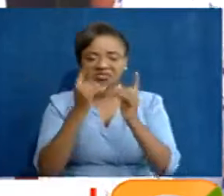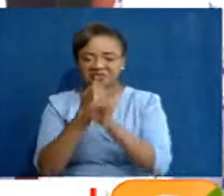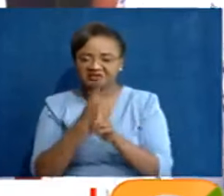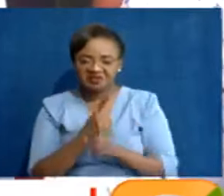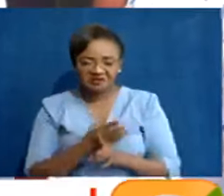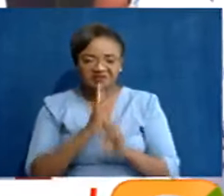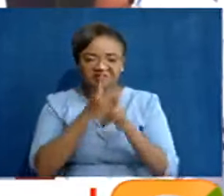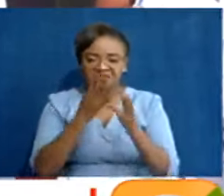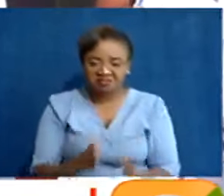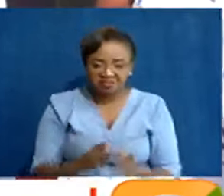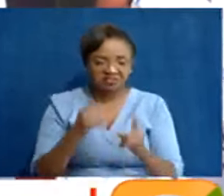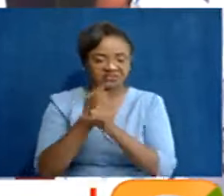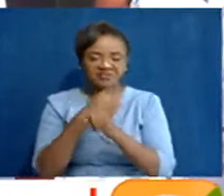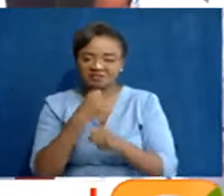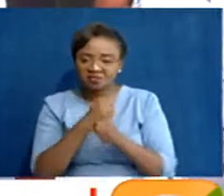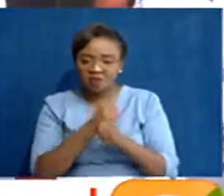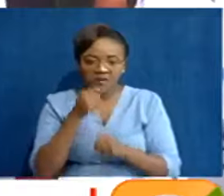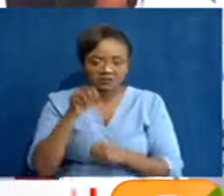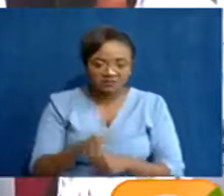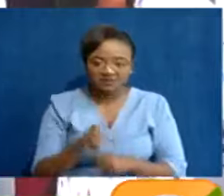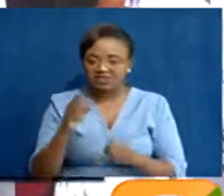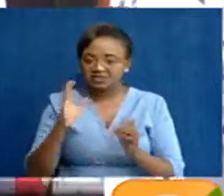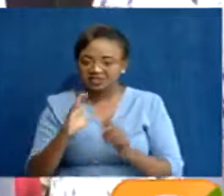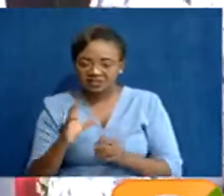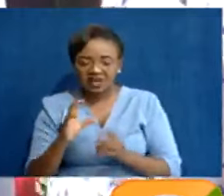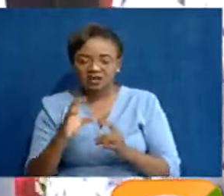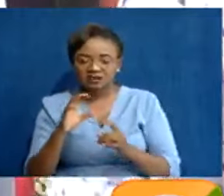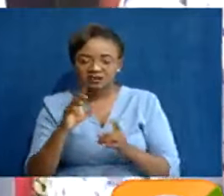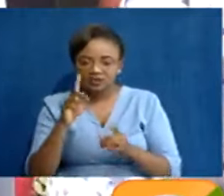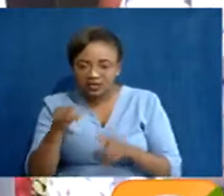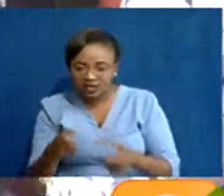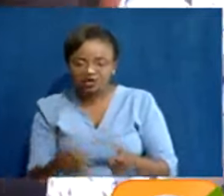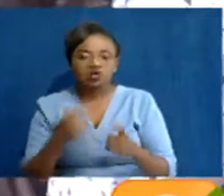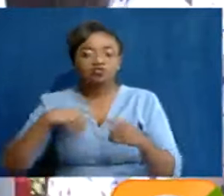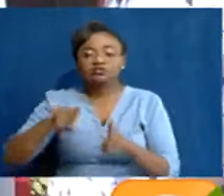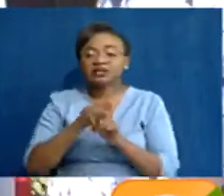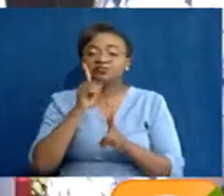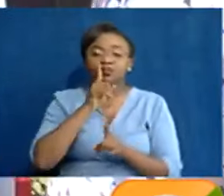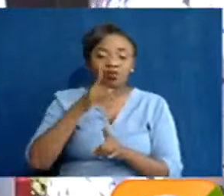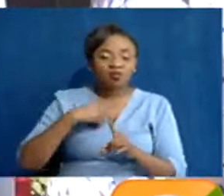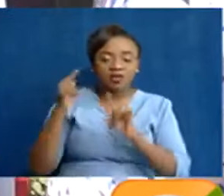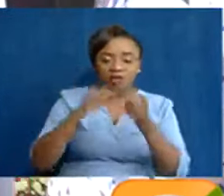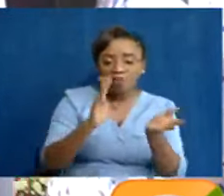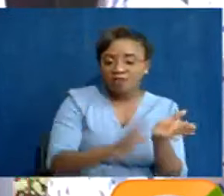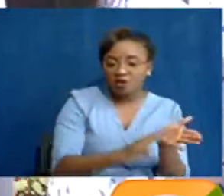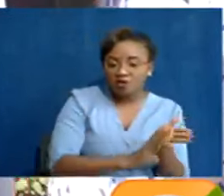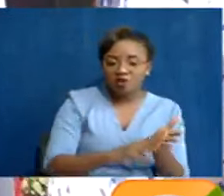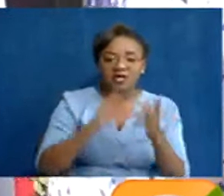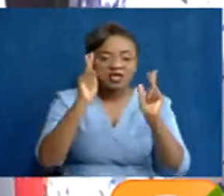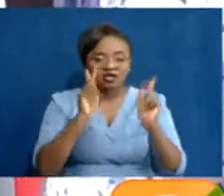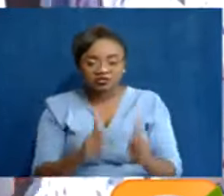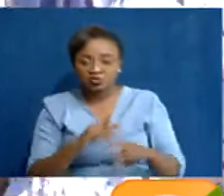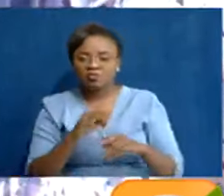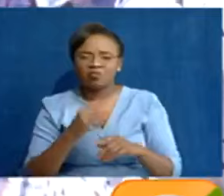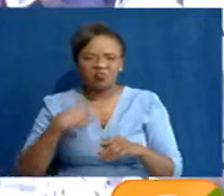wa presenters wetu wa Egesa. Hata kesho tuingia Migori, tuende Kisumu, tuende so tuko Nyanza for Nyanza na Western